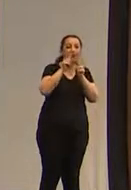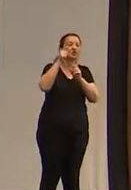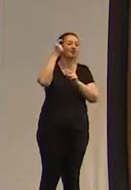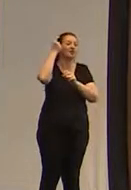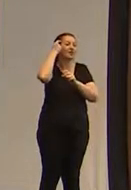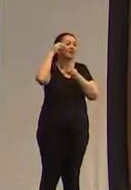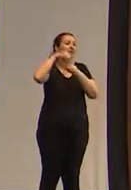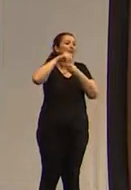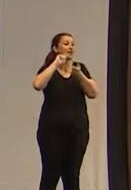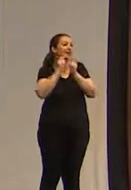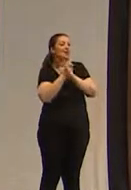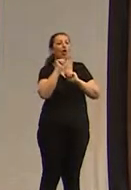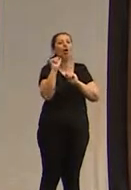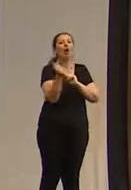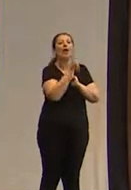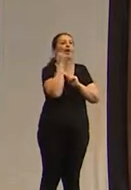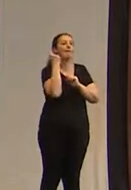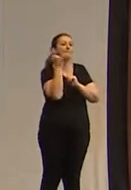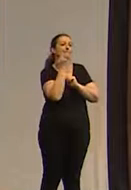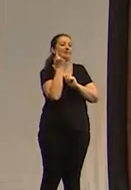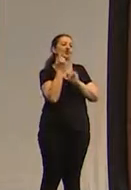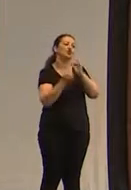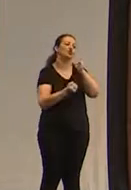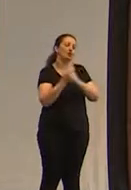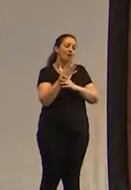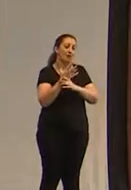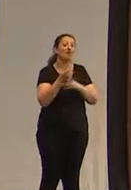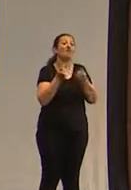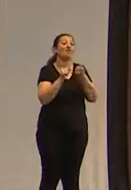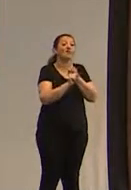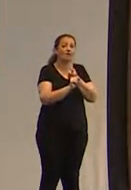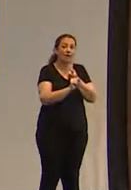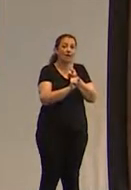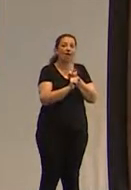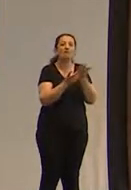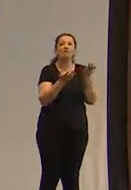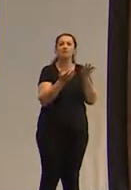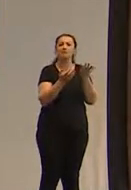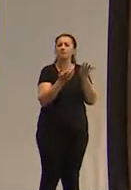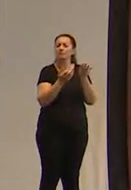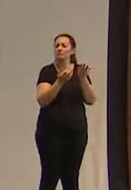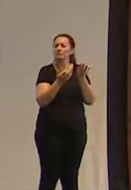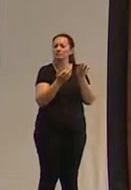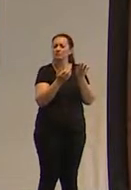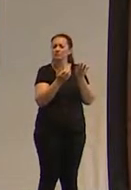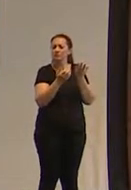that changes our perspective to life it creates an important paradigm